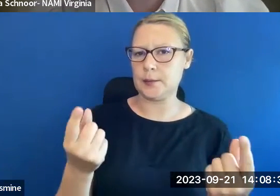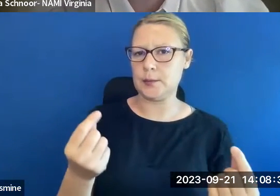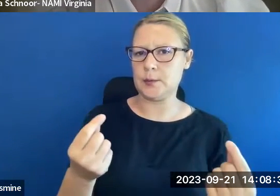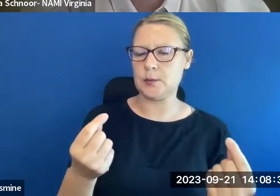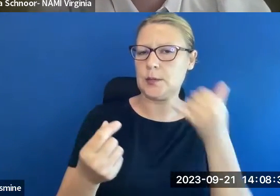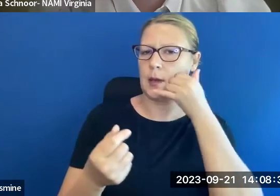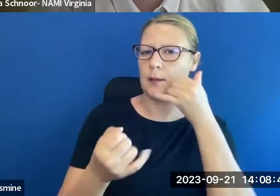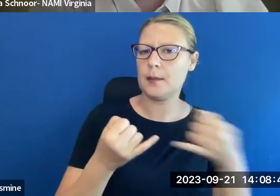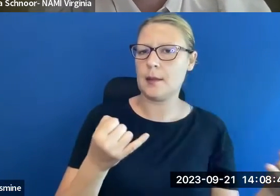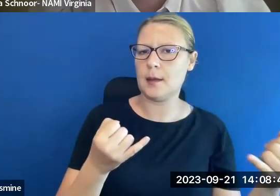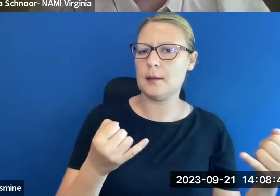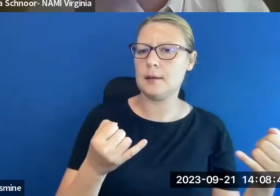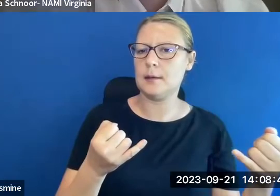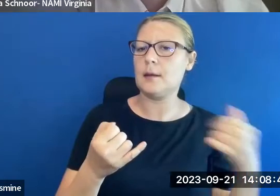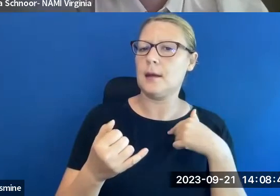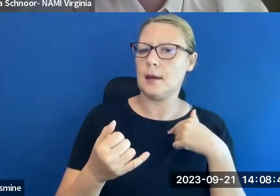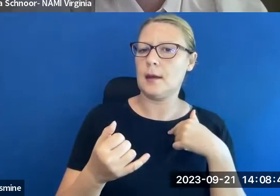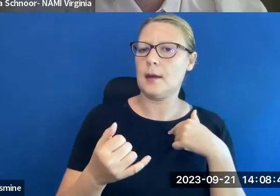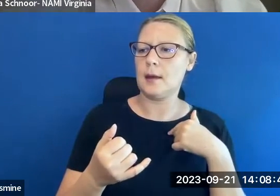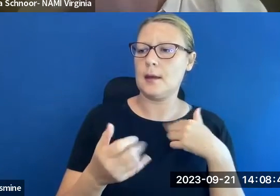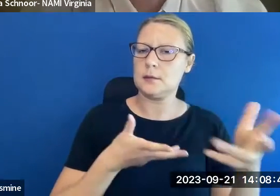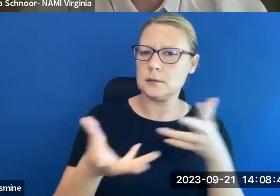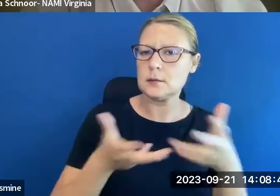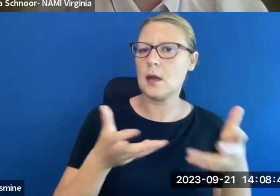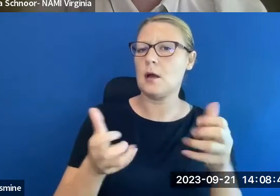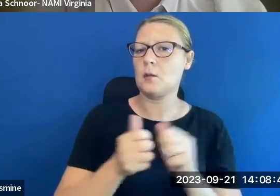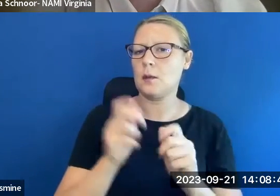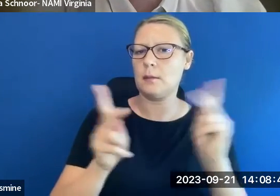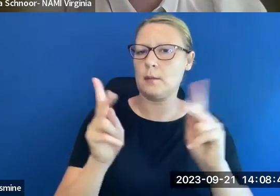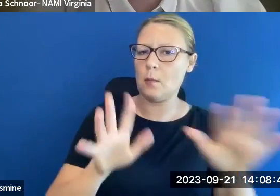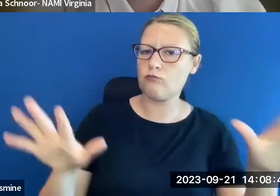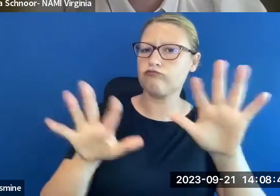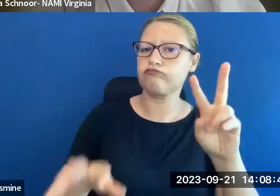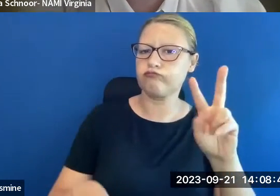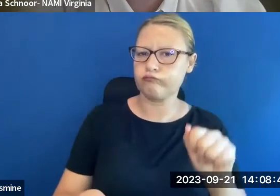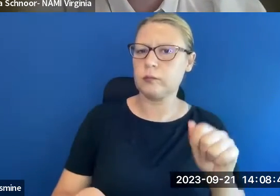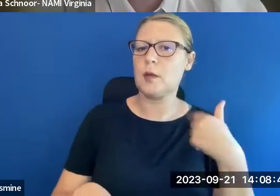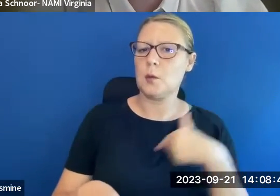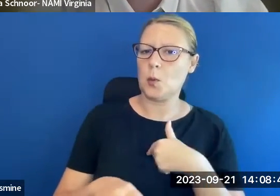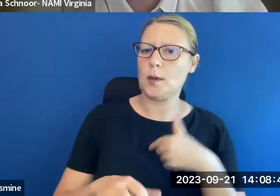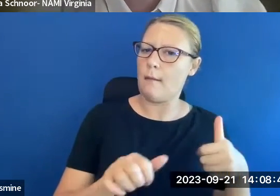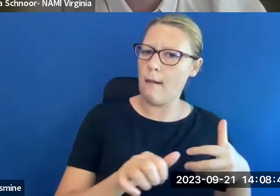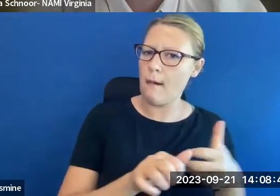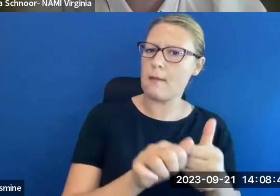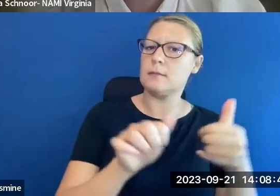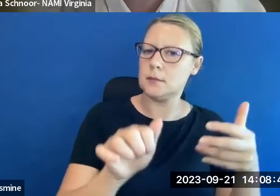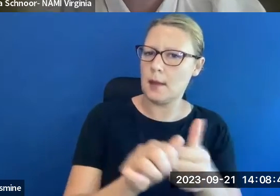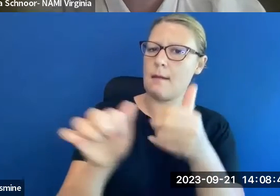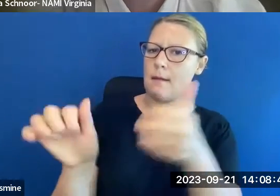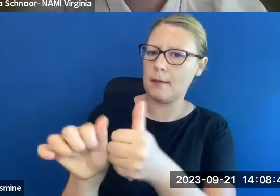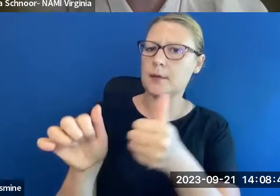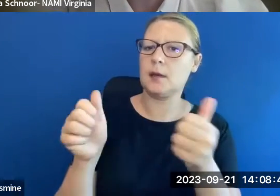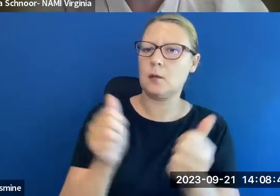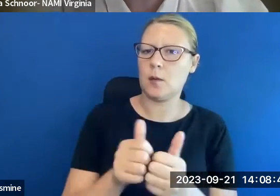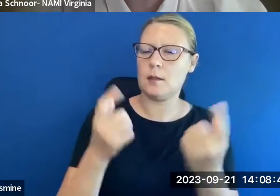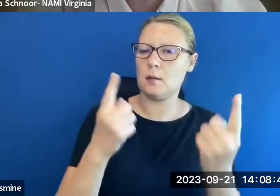helpline is speaking with people across Virginia, and we've stayed very up to date on what is going on with